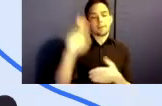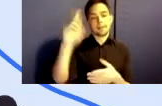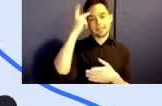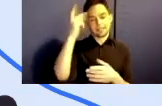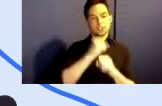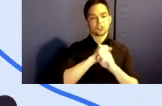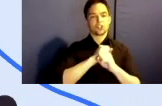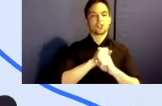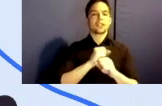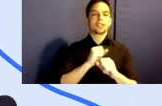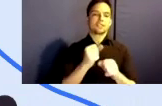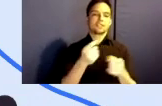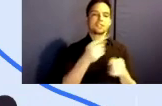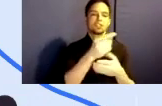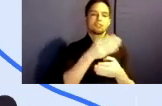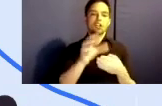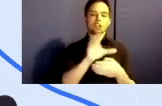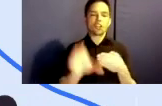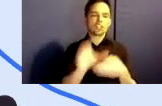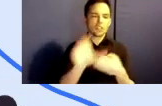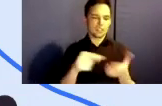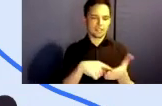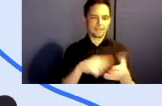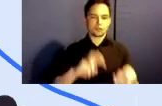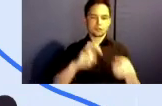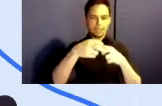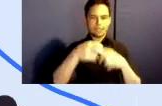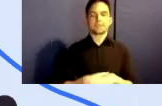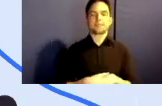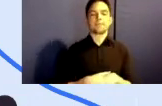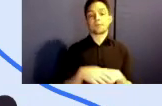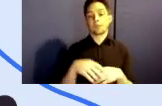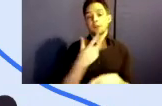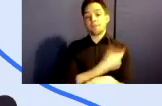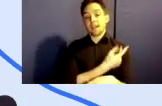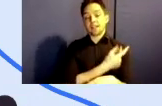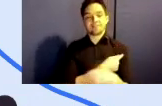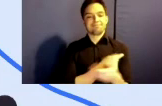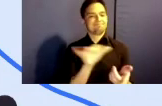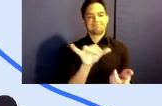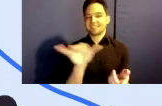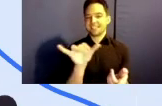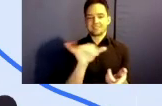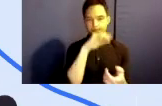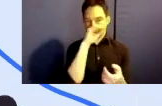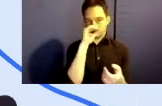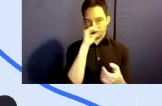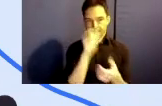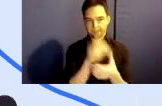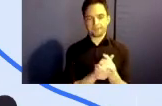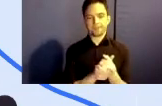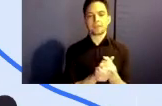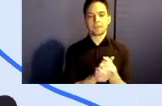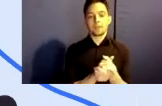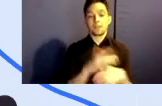security consequences of the crisis. And vaccines are no different within this. So in